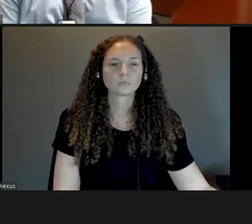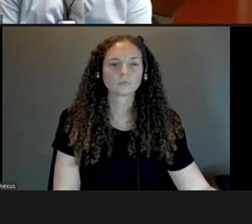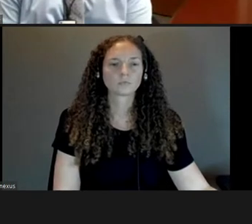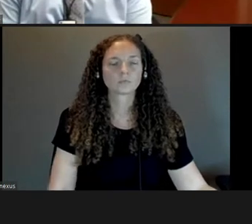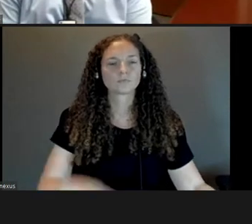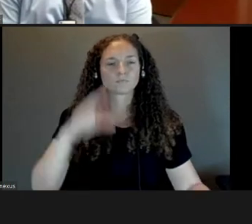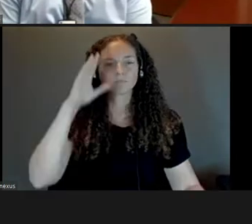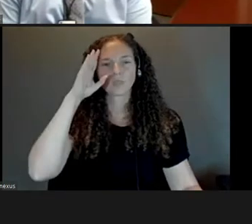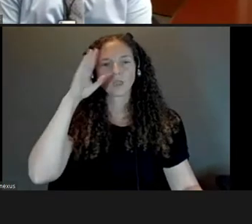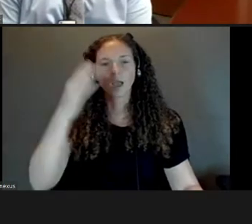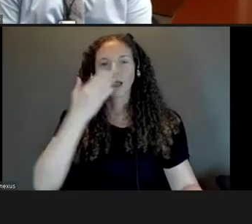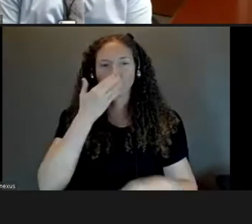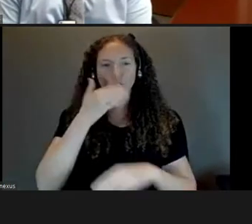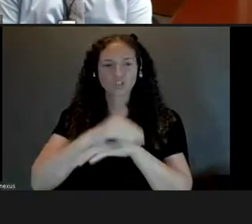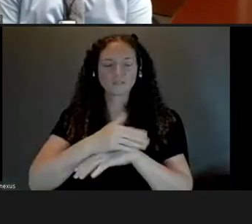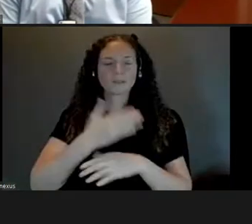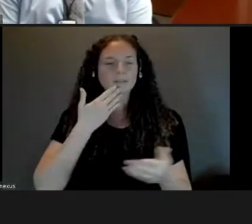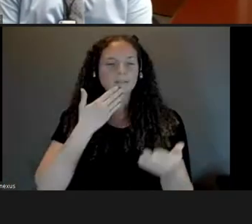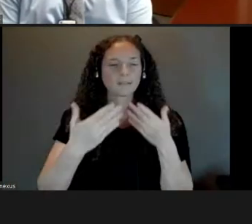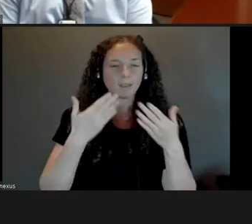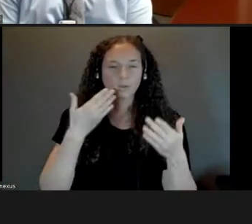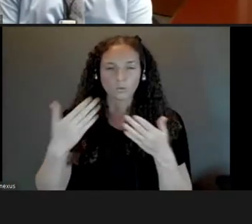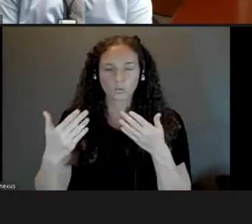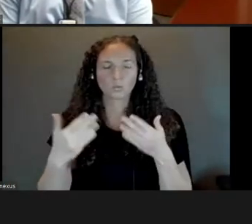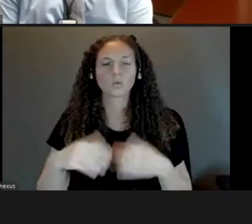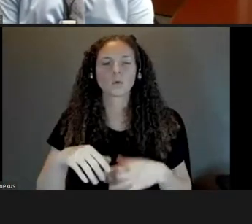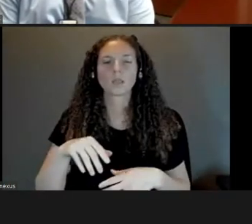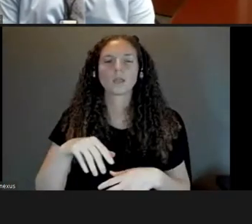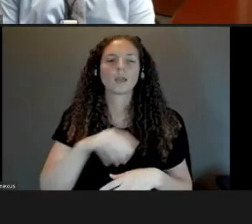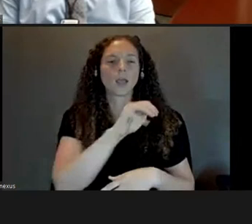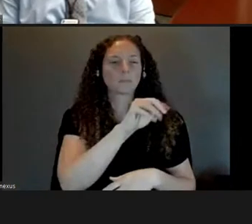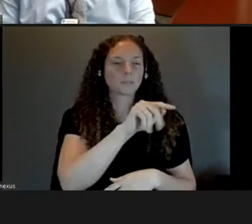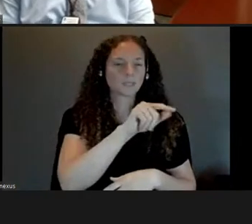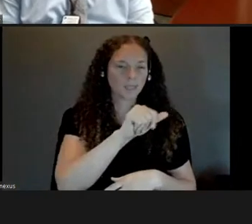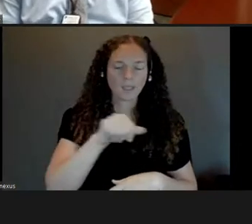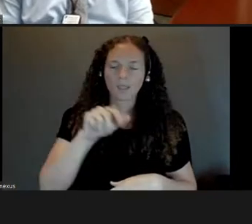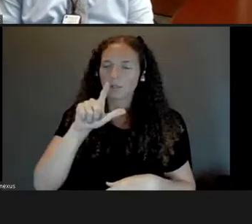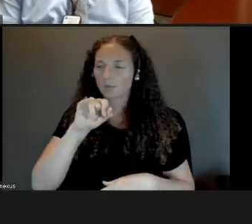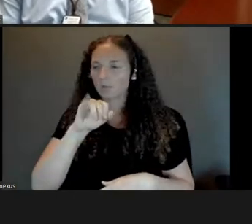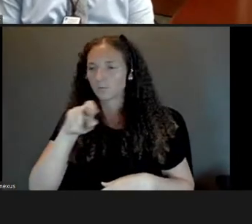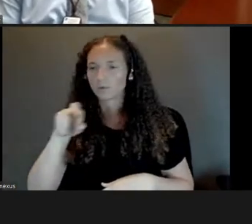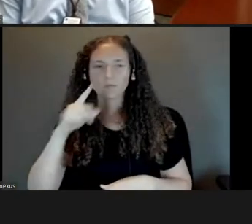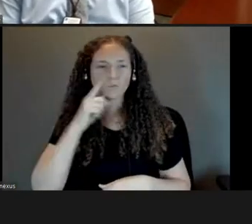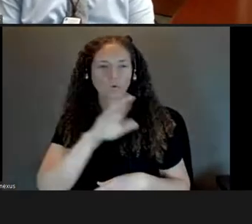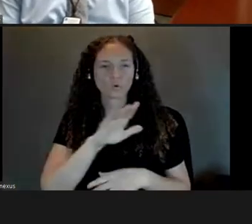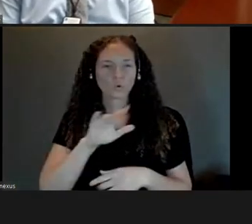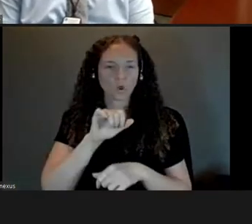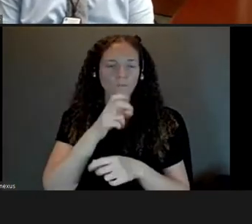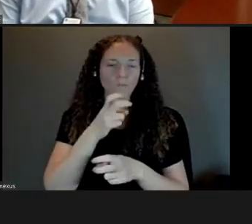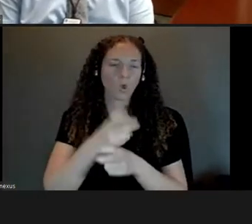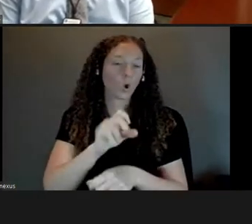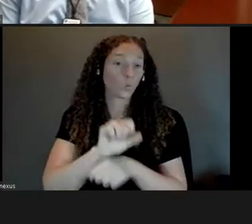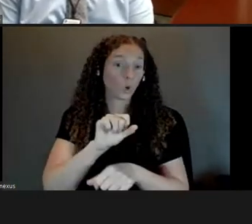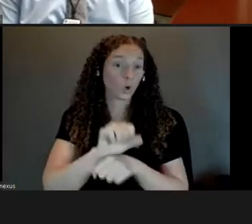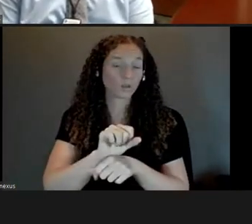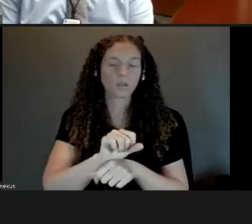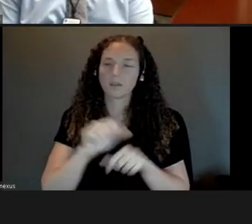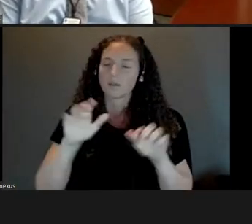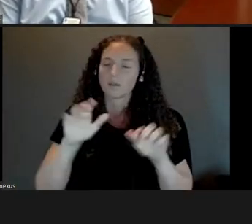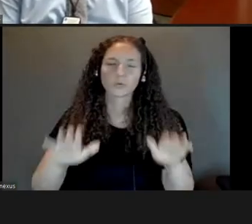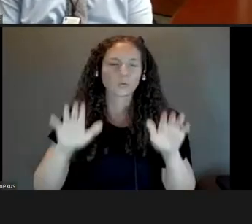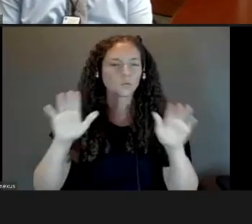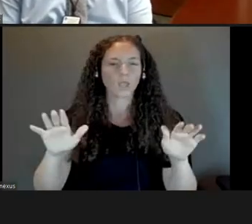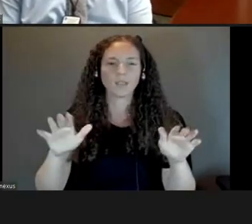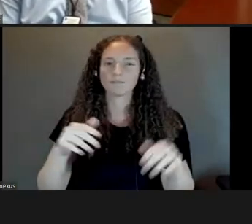Hi, good evening, everyone. Thank you so much, the MTA and Long Island Railroad, for all the hard work that you guys have done. It is great that they are opening up